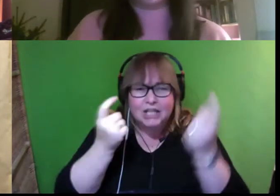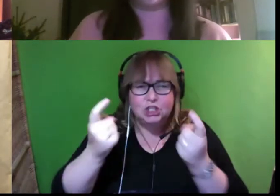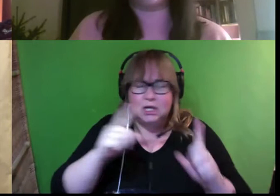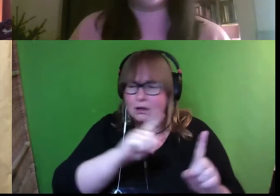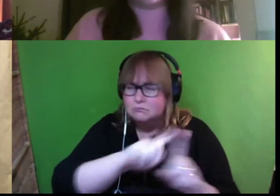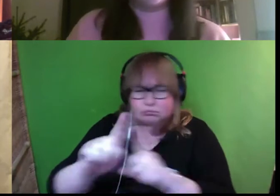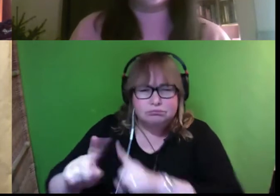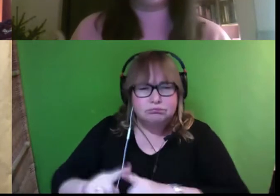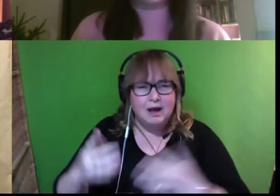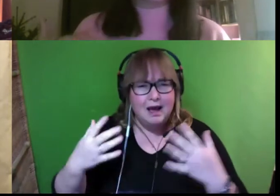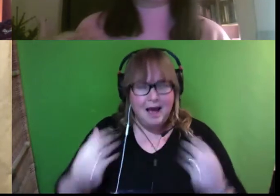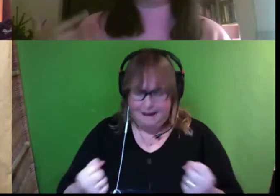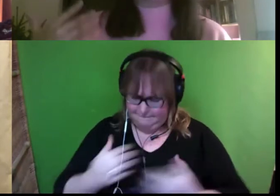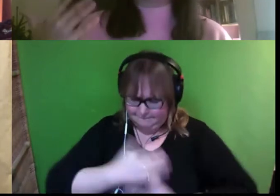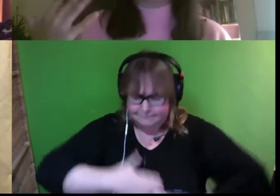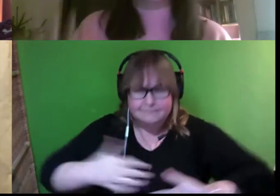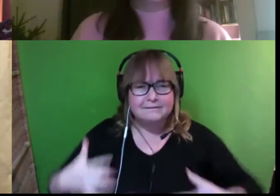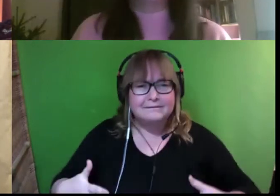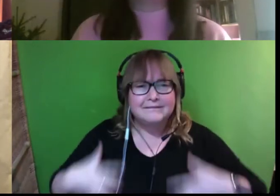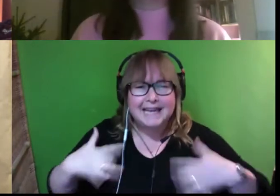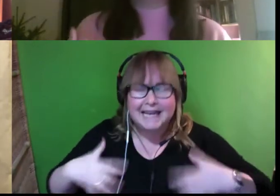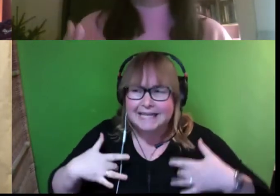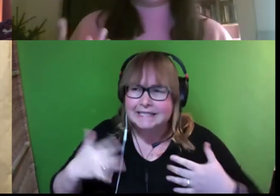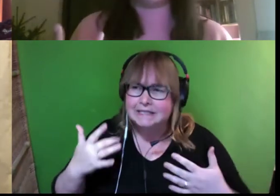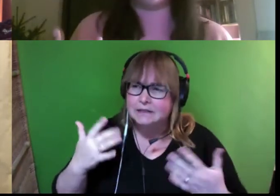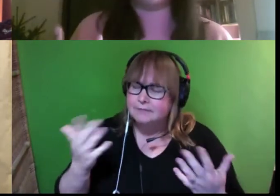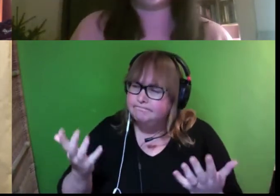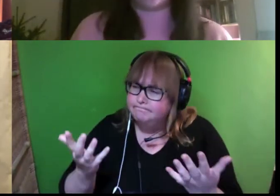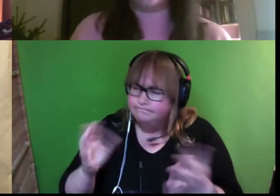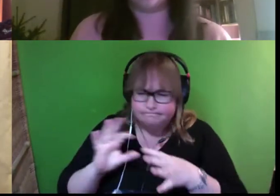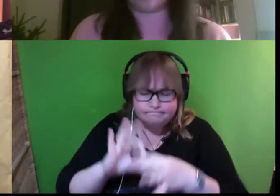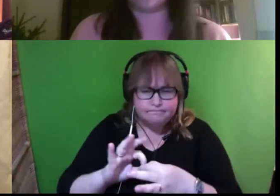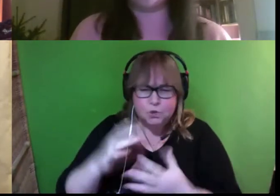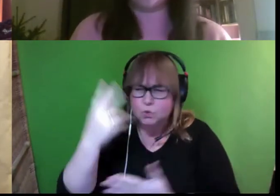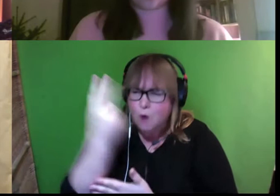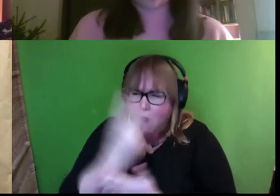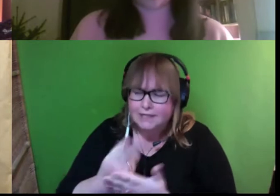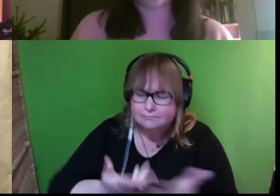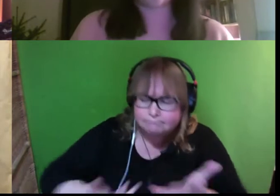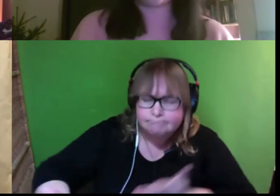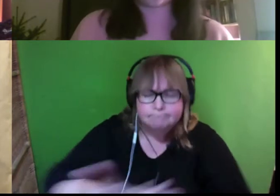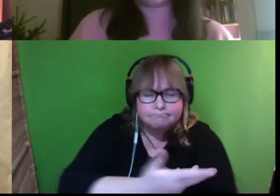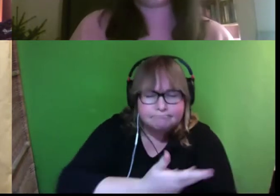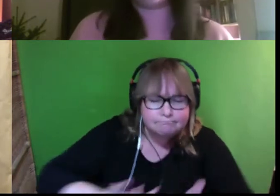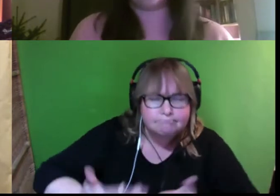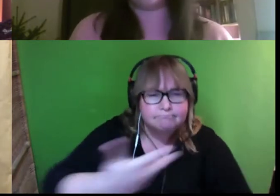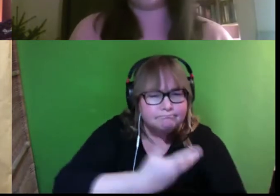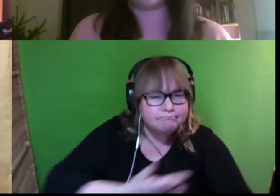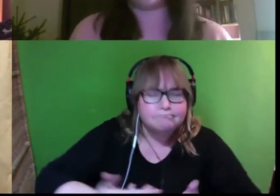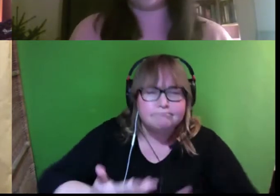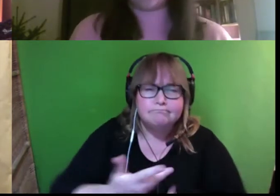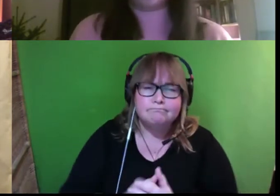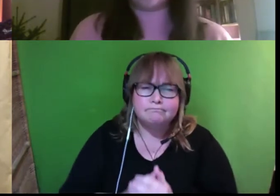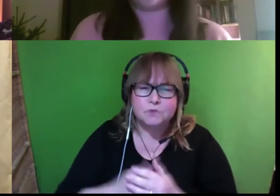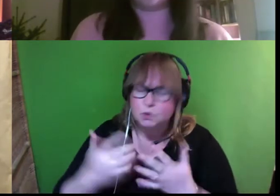that we want to feel when we enter into an artistic and a discursive space. And yeah, we've been